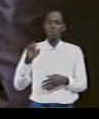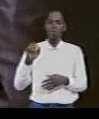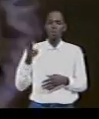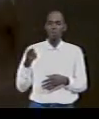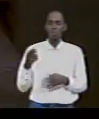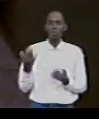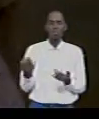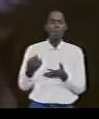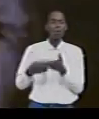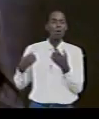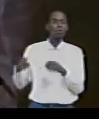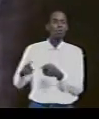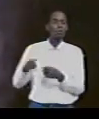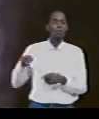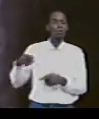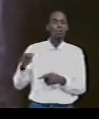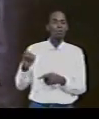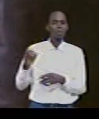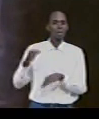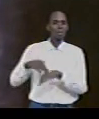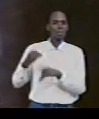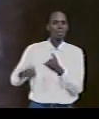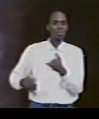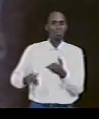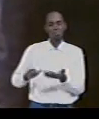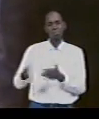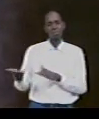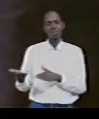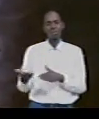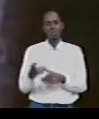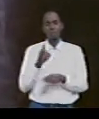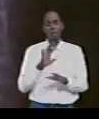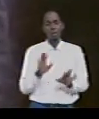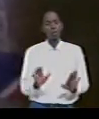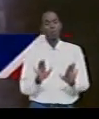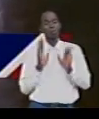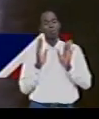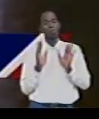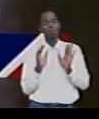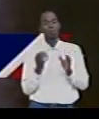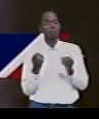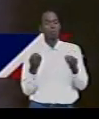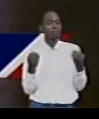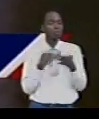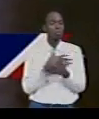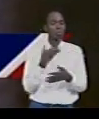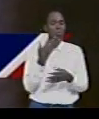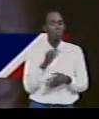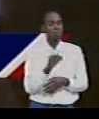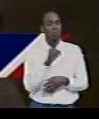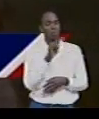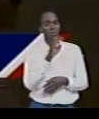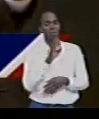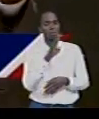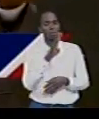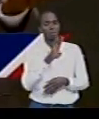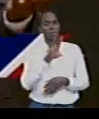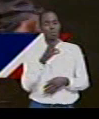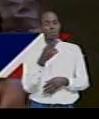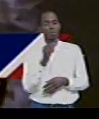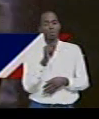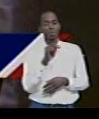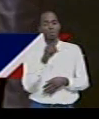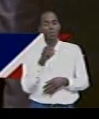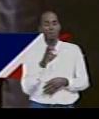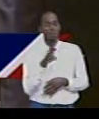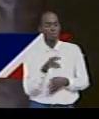him? Nebuchadnezzar, what are we afraid of? Look at the end. Are you afraid of him? Belshazzar,